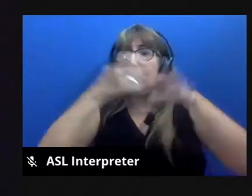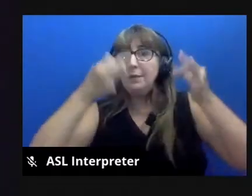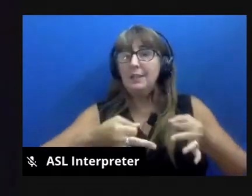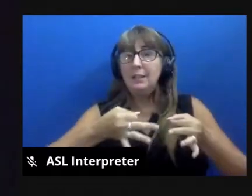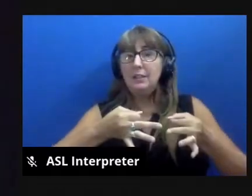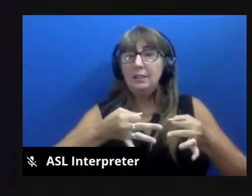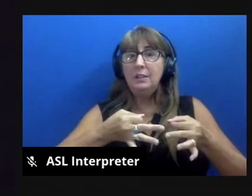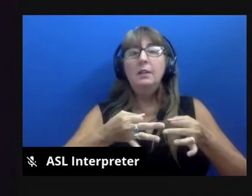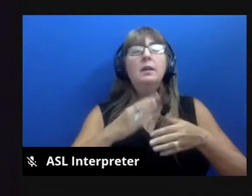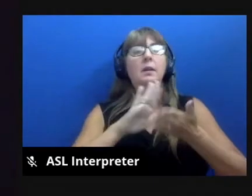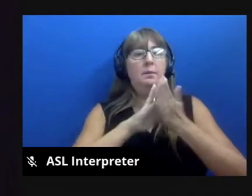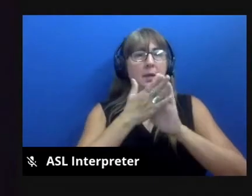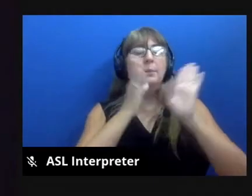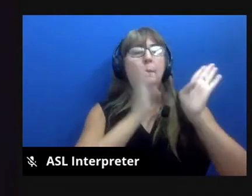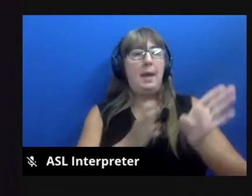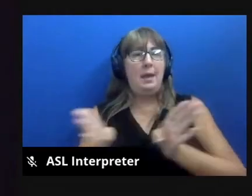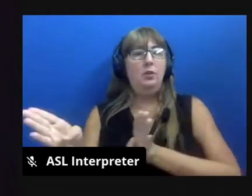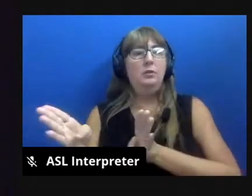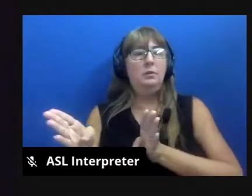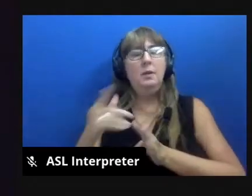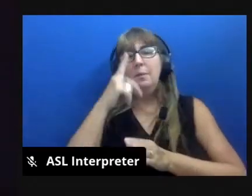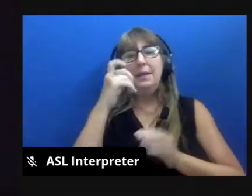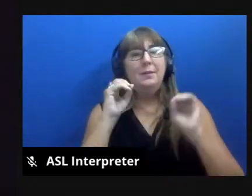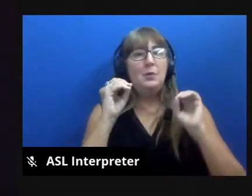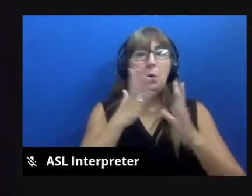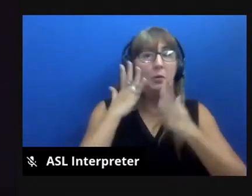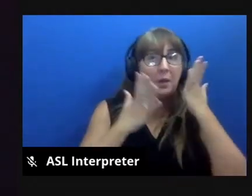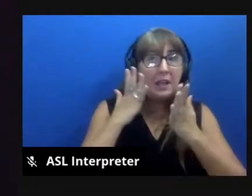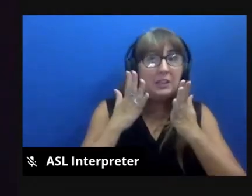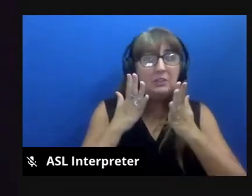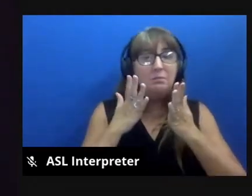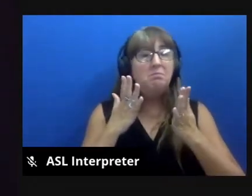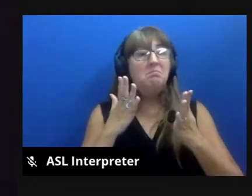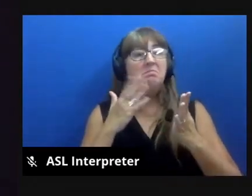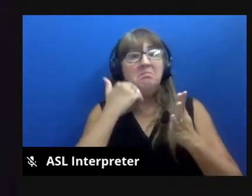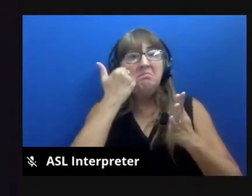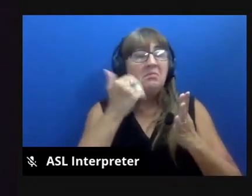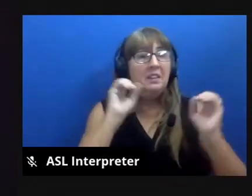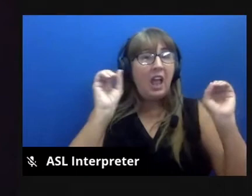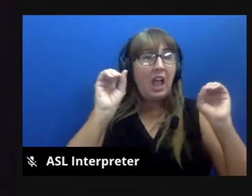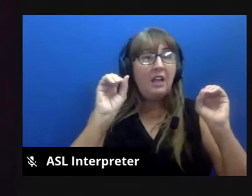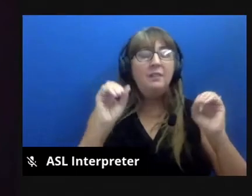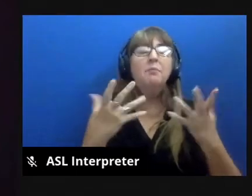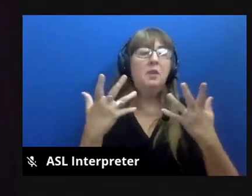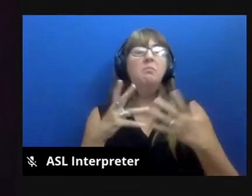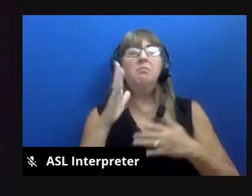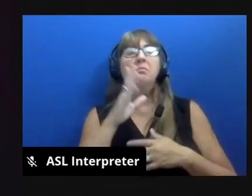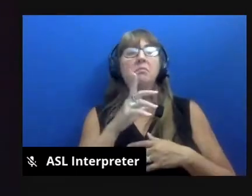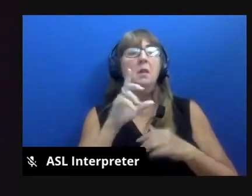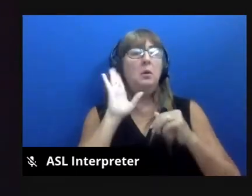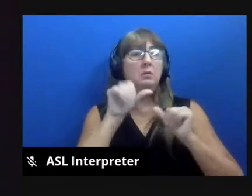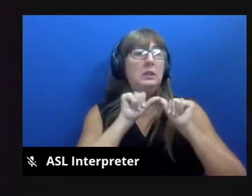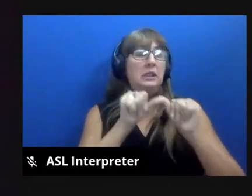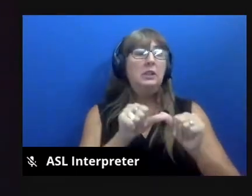getting shamed and humiliated. Pretty soon, adults are now responding to that pattern of not talking as if